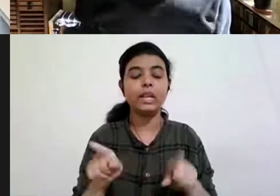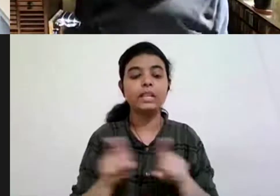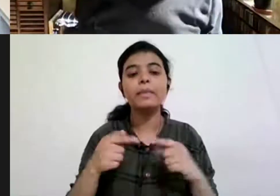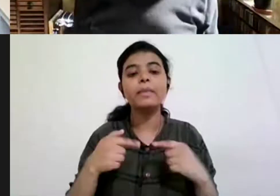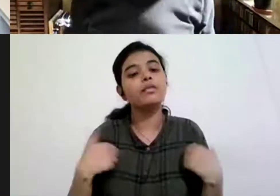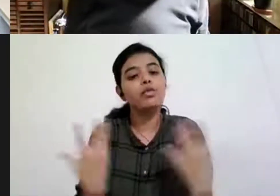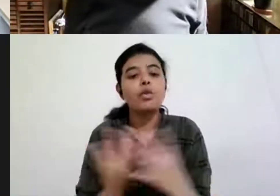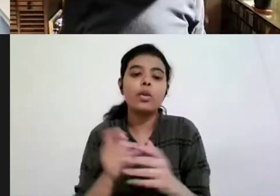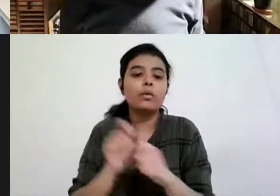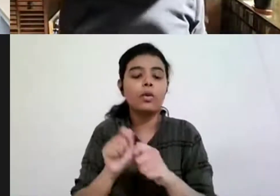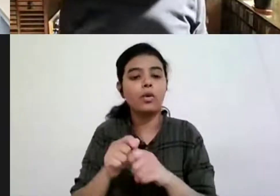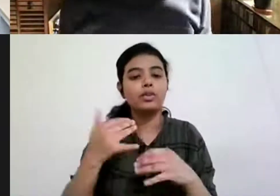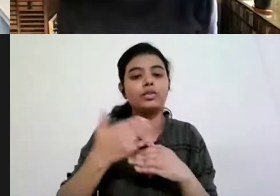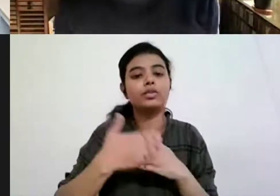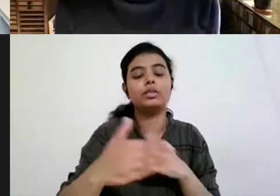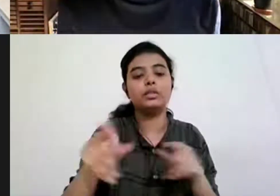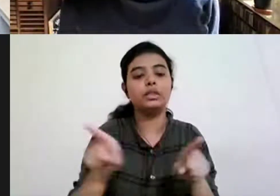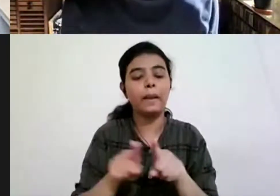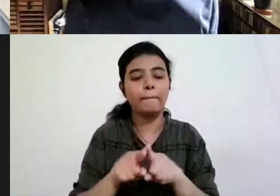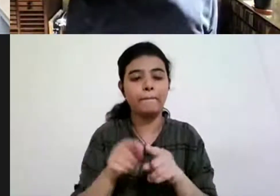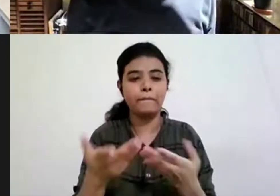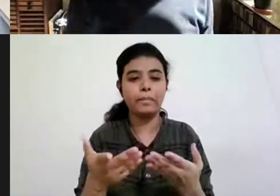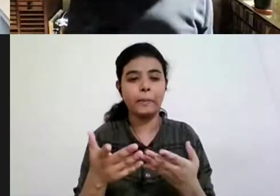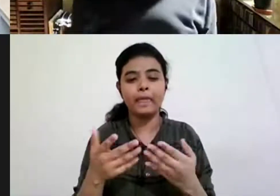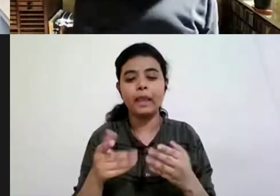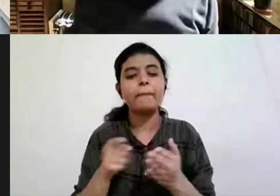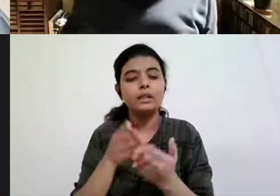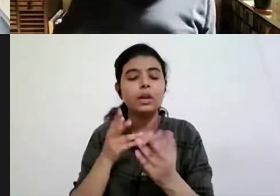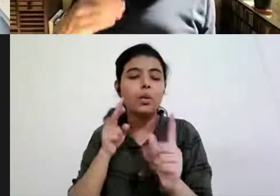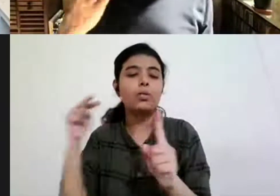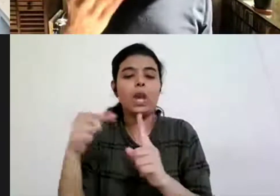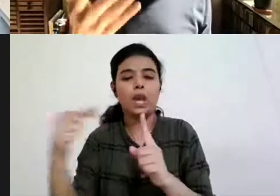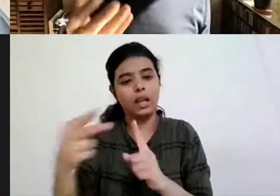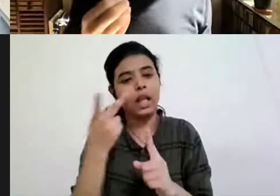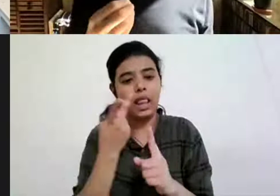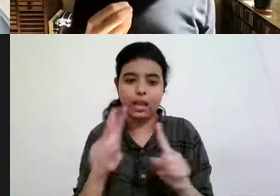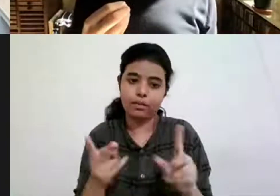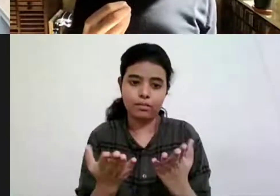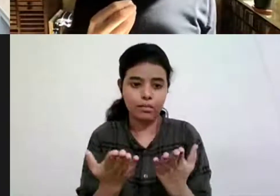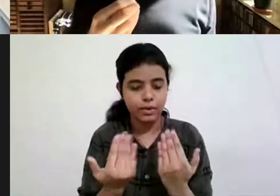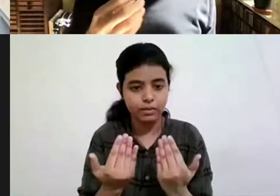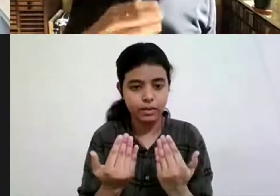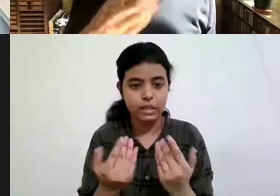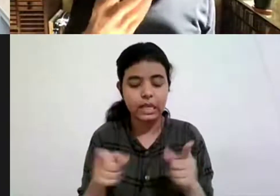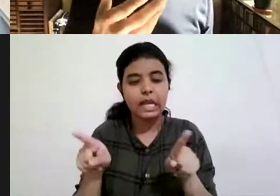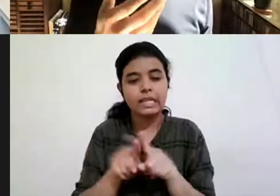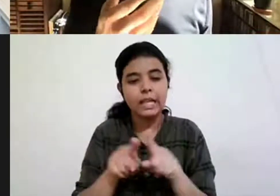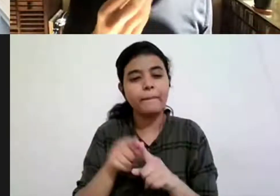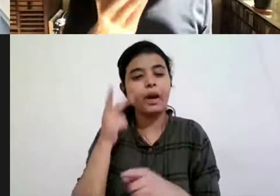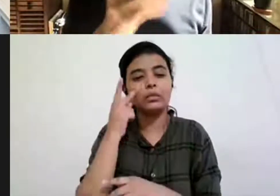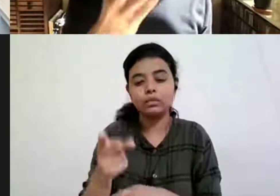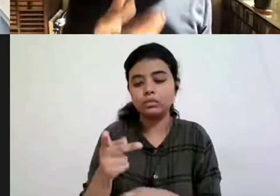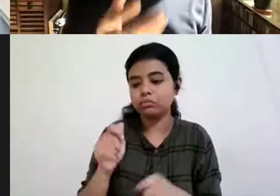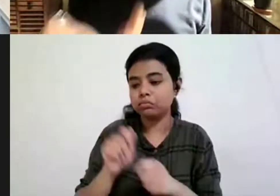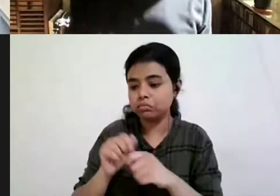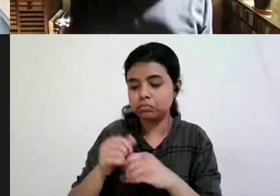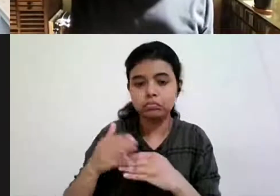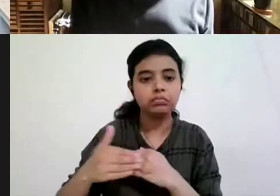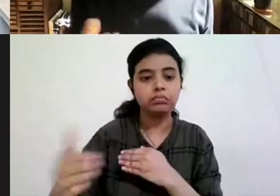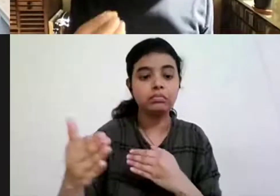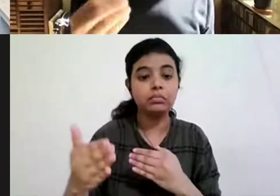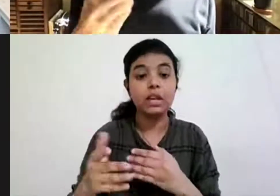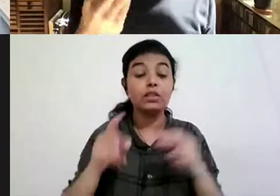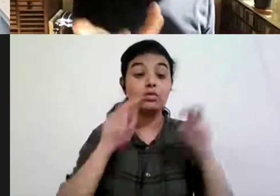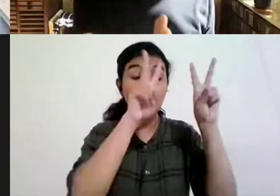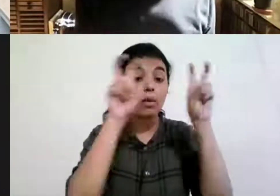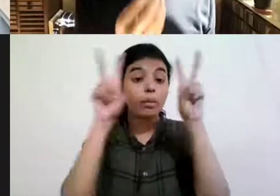this field, but we might do it with a different perspective. And this is exactly that we are working on those